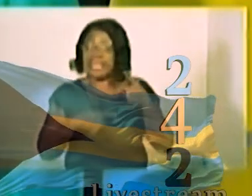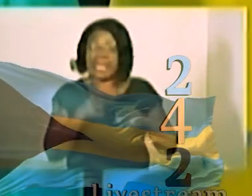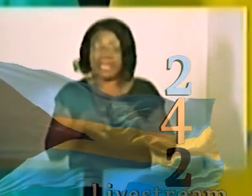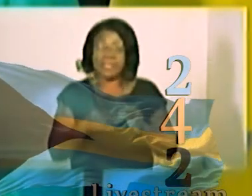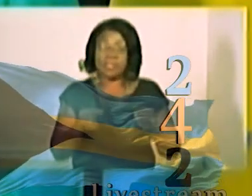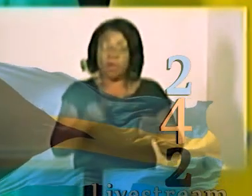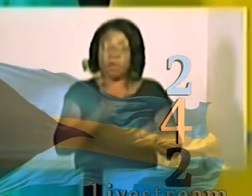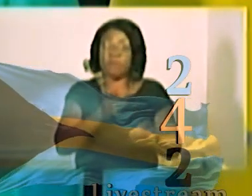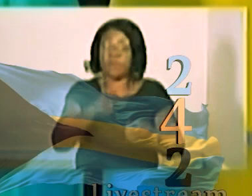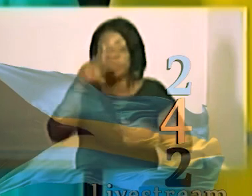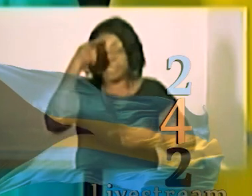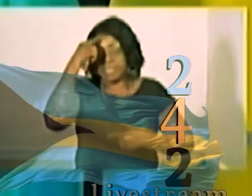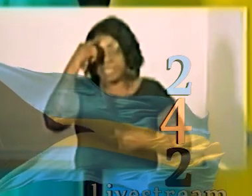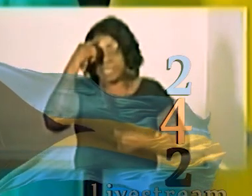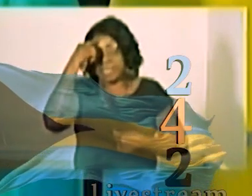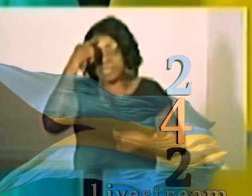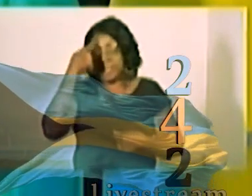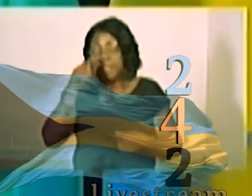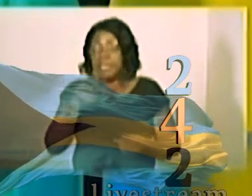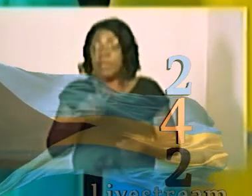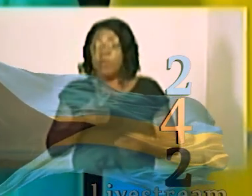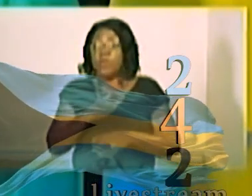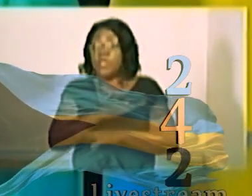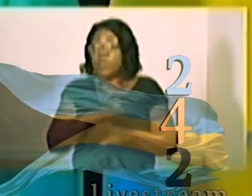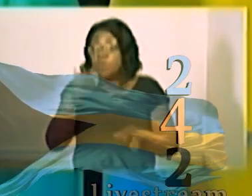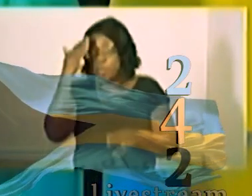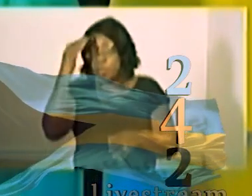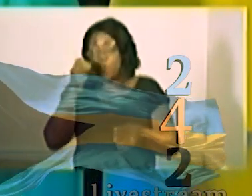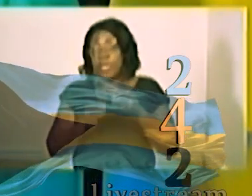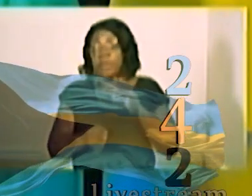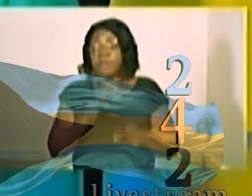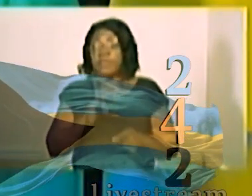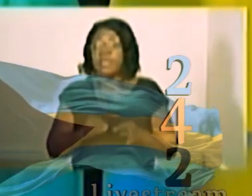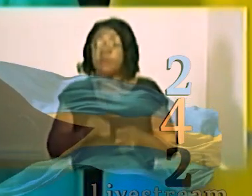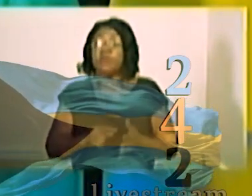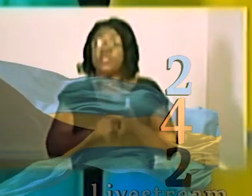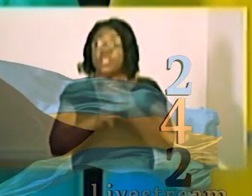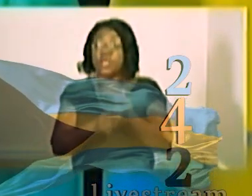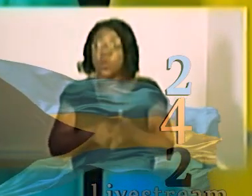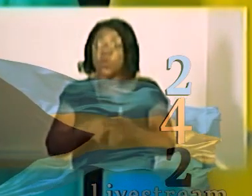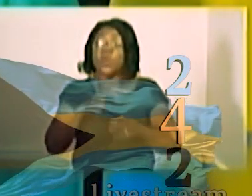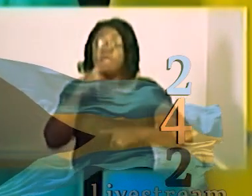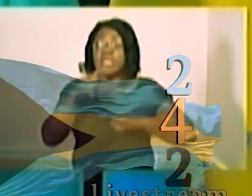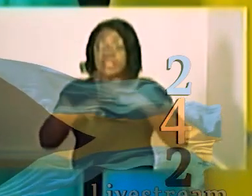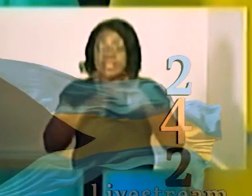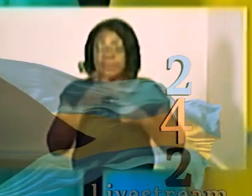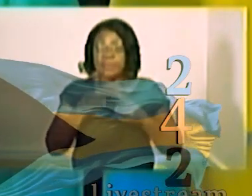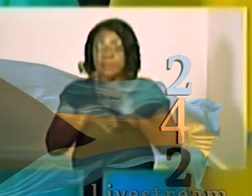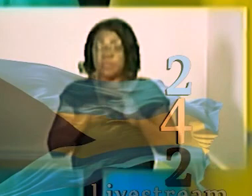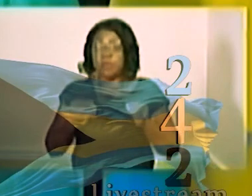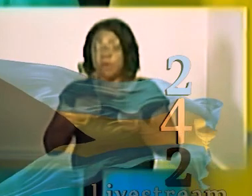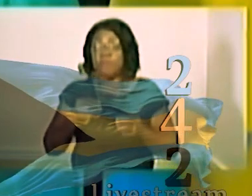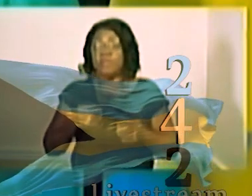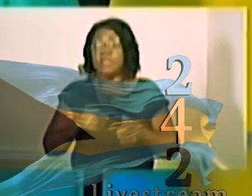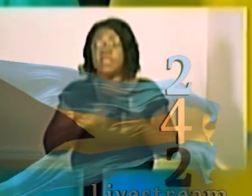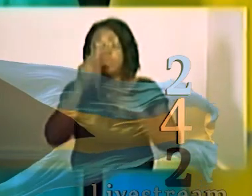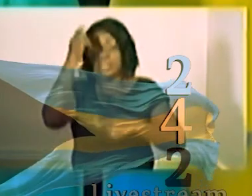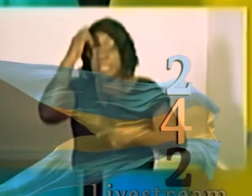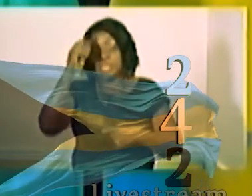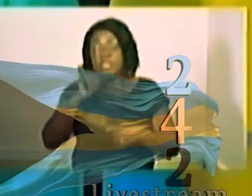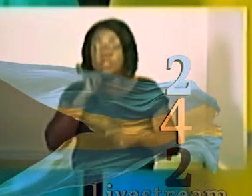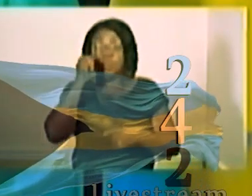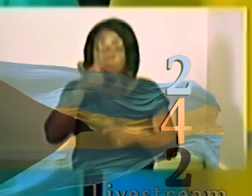that they will test positive at all. So what we have to do is to try and consider how we can travel safely. That being